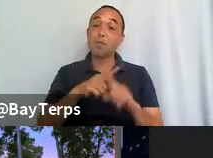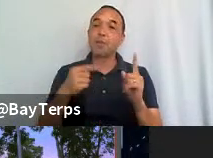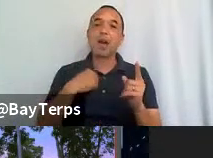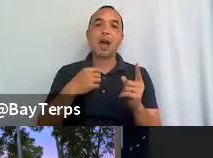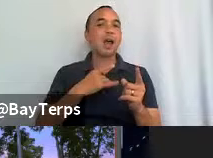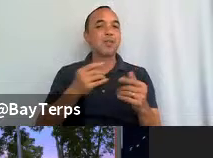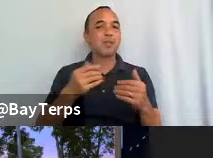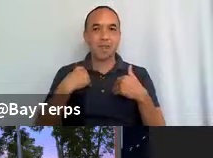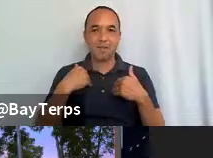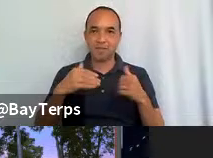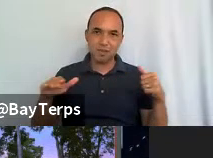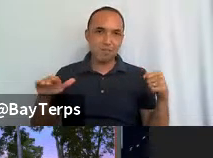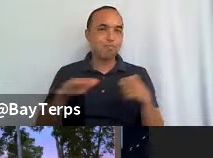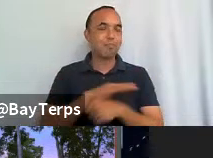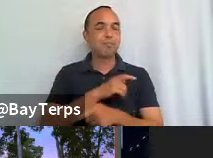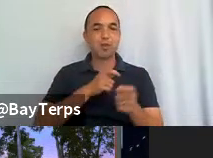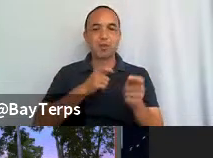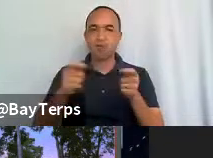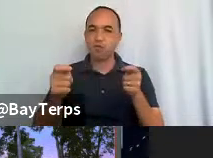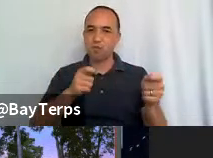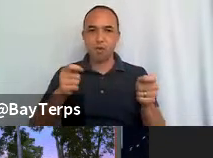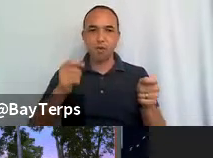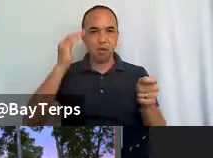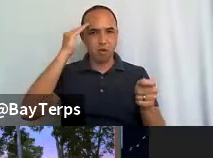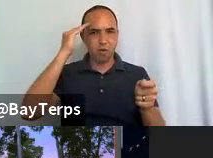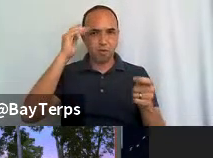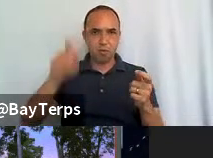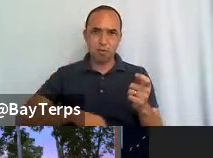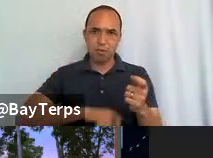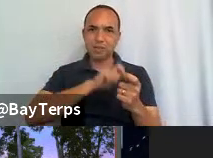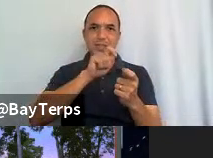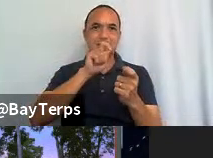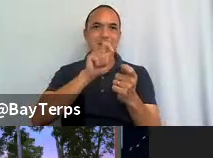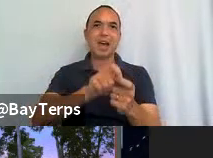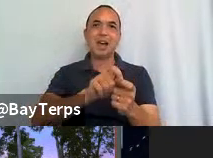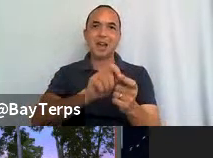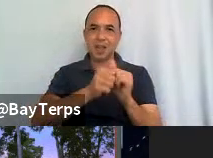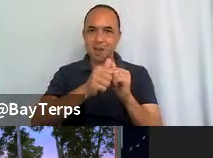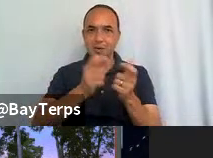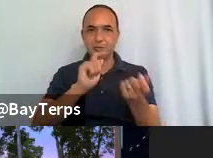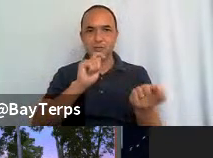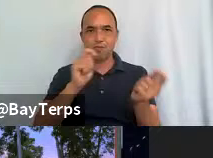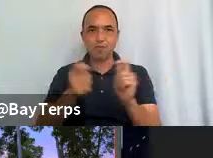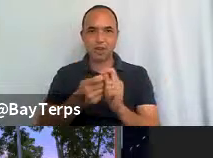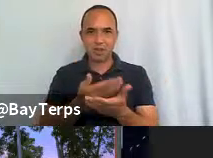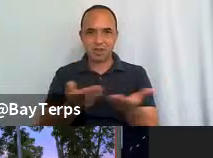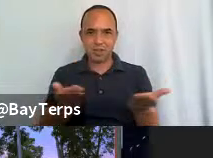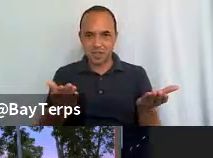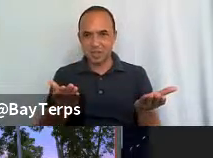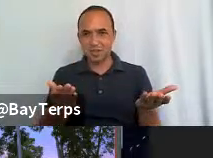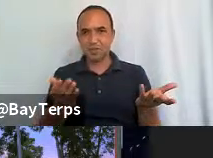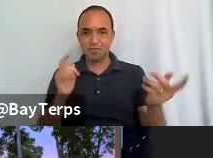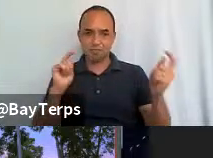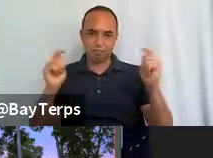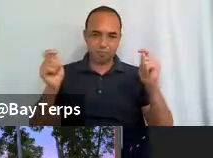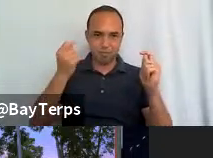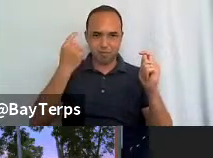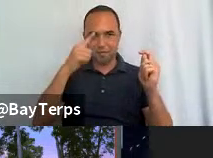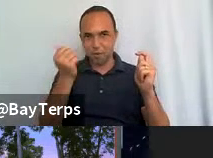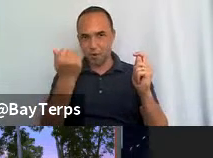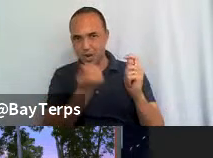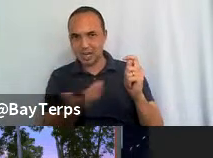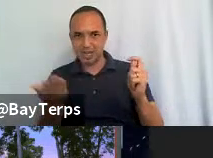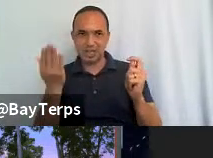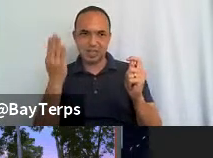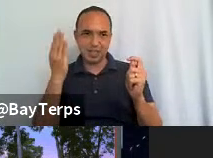complete control over it and know exactly how to change things and modify them for any given situation.